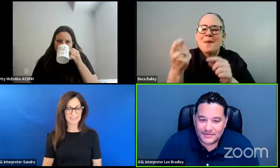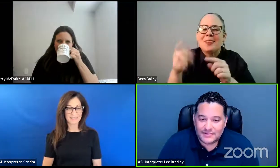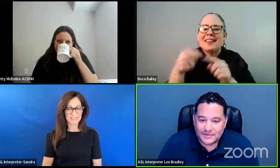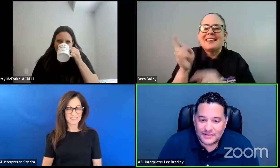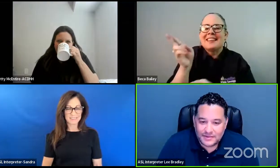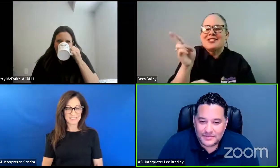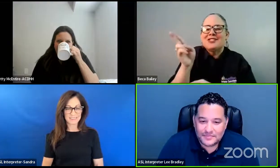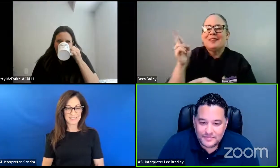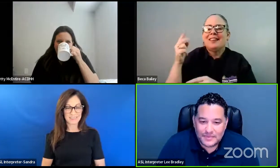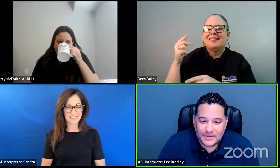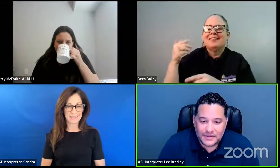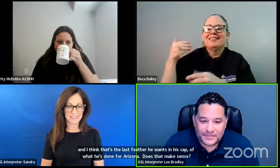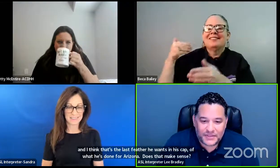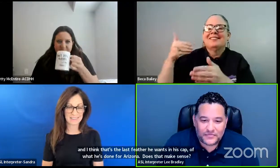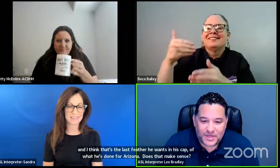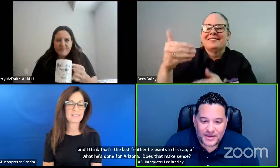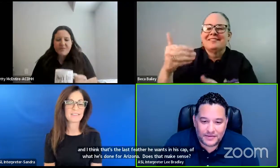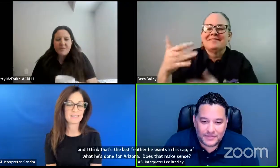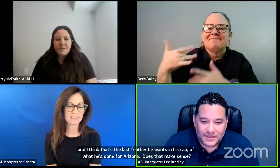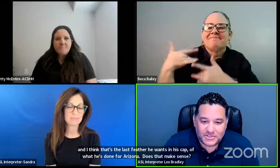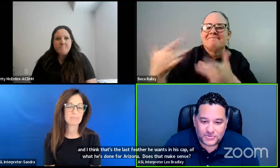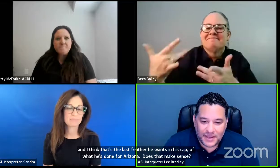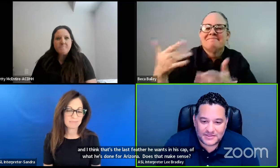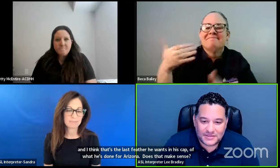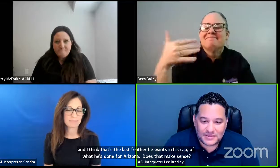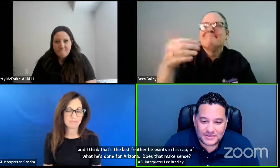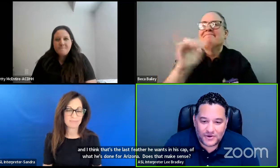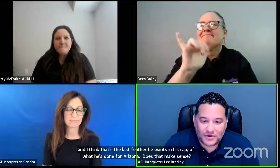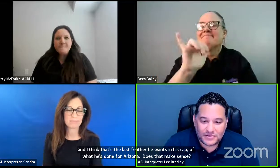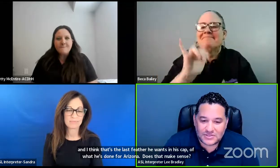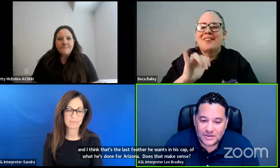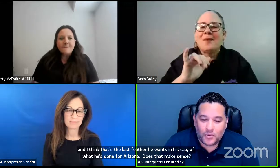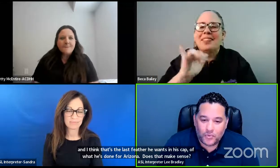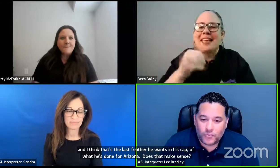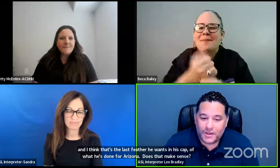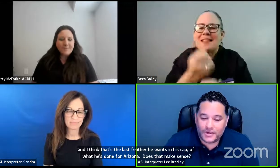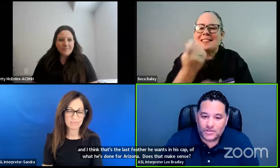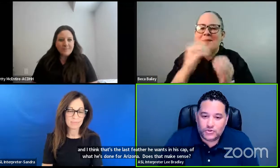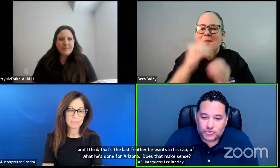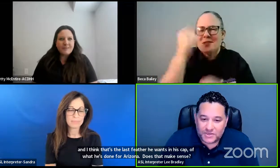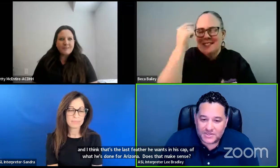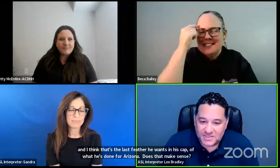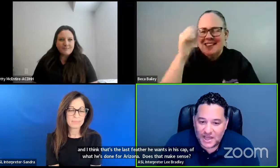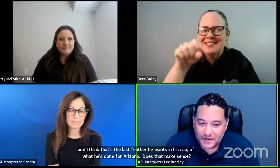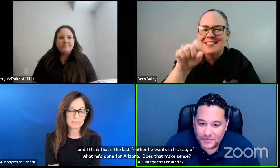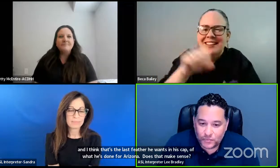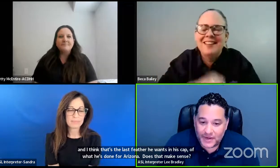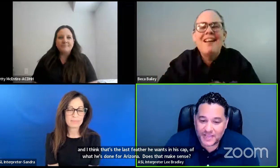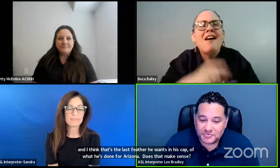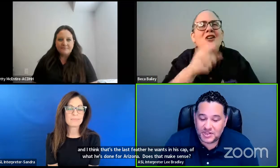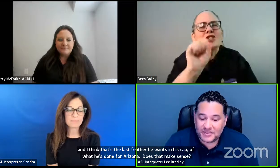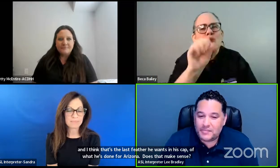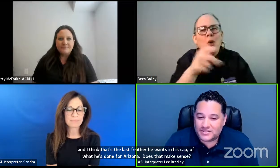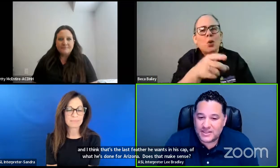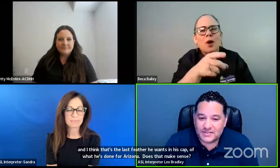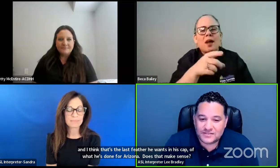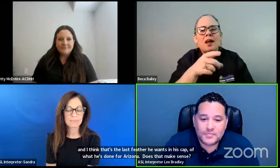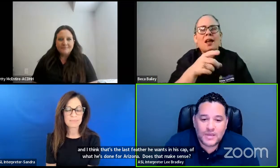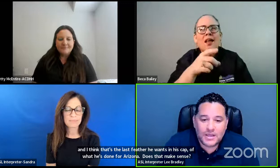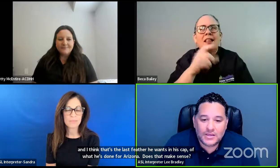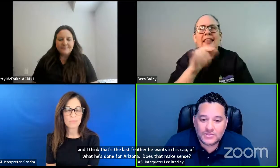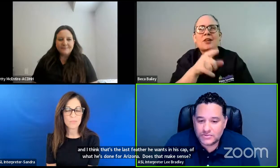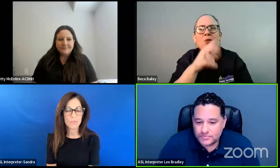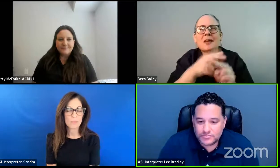Interesting. Thank you for that history lesson as far as what usually is done and what has been done. That makes